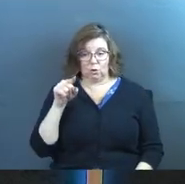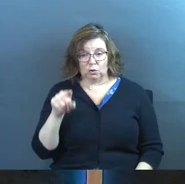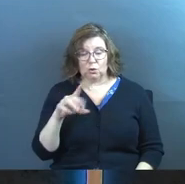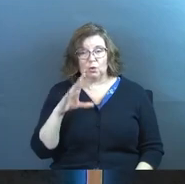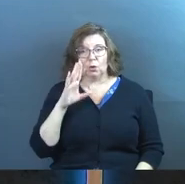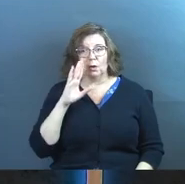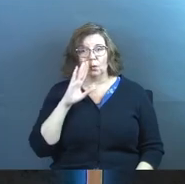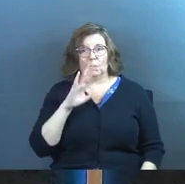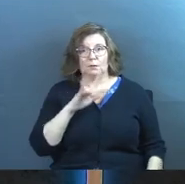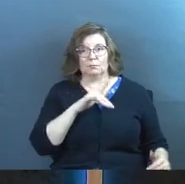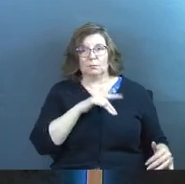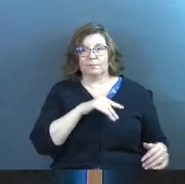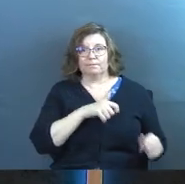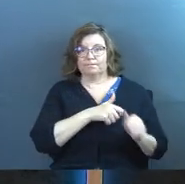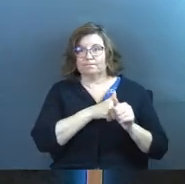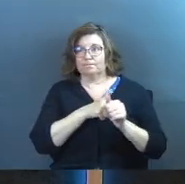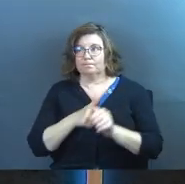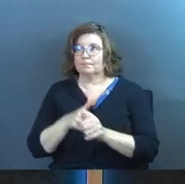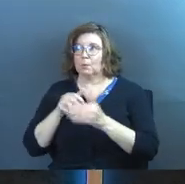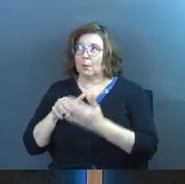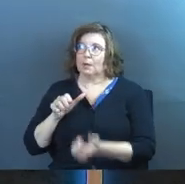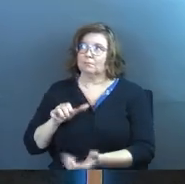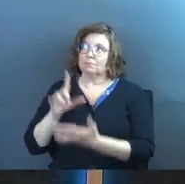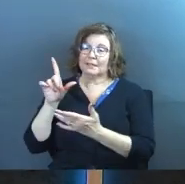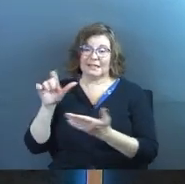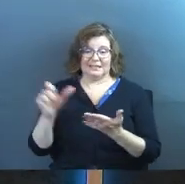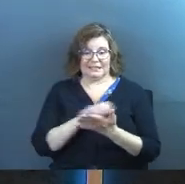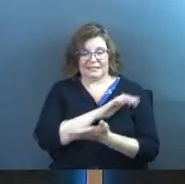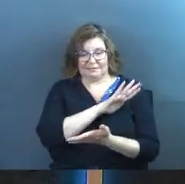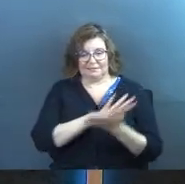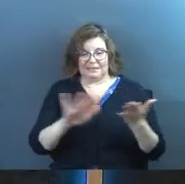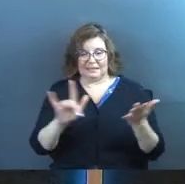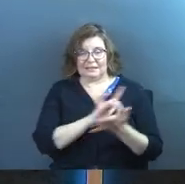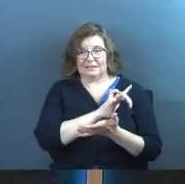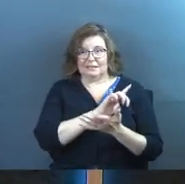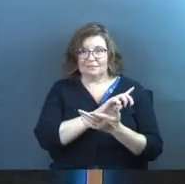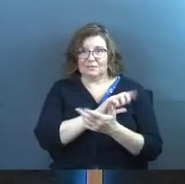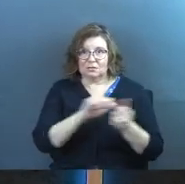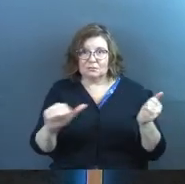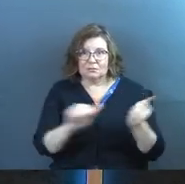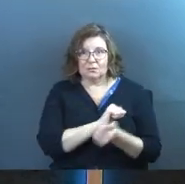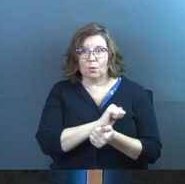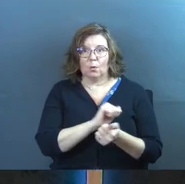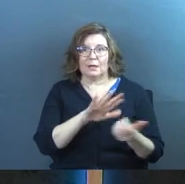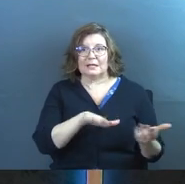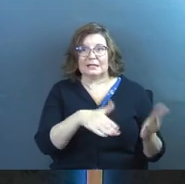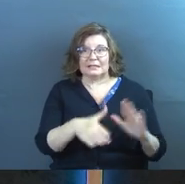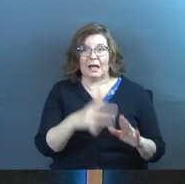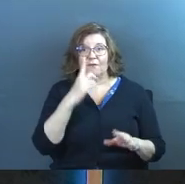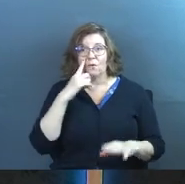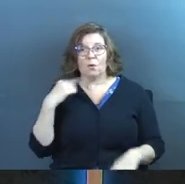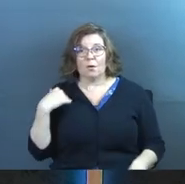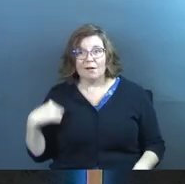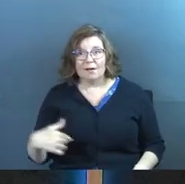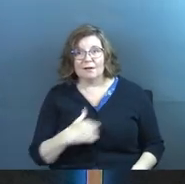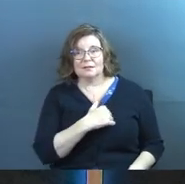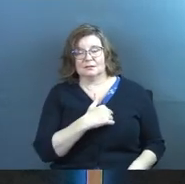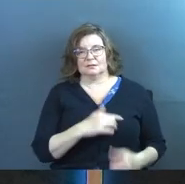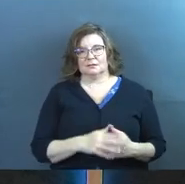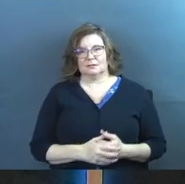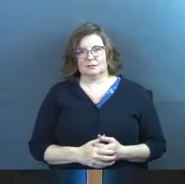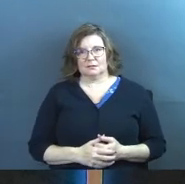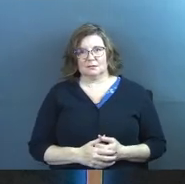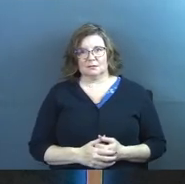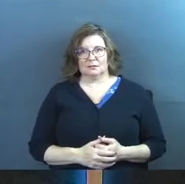will walk in the same way that he walked, because he defeated death. He just didn't come out of it. He defeated it for us.